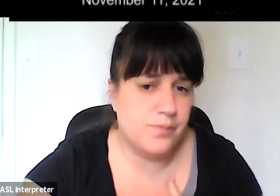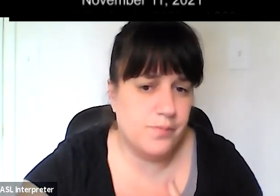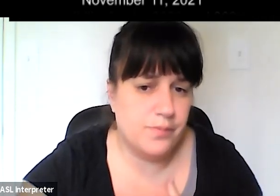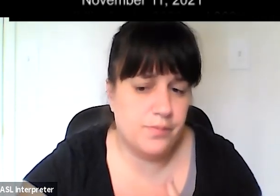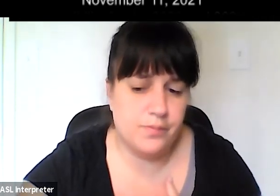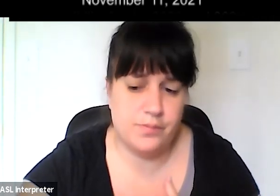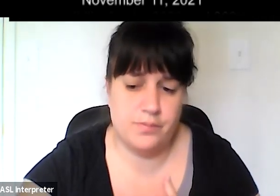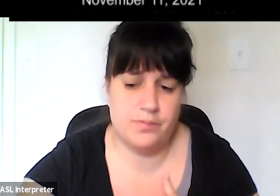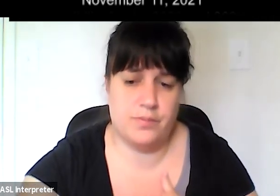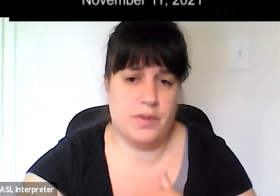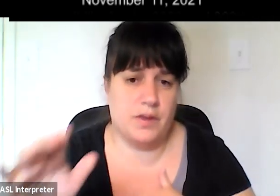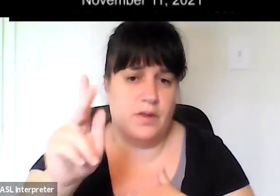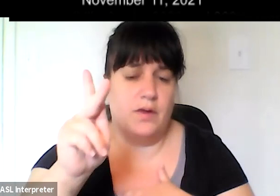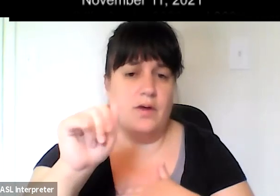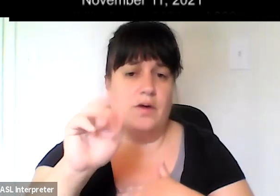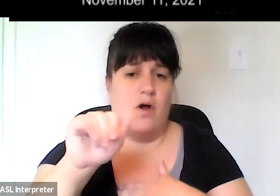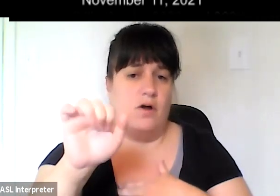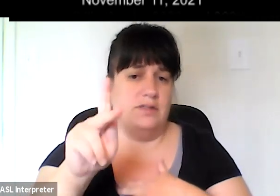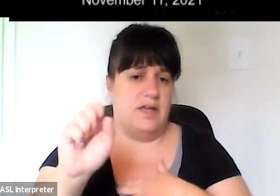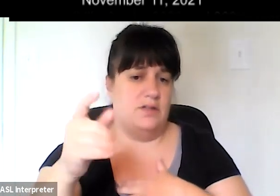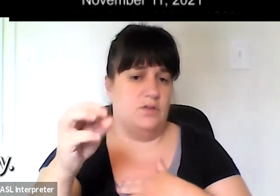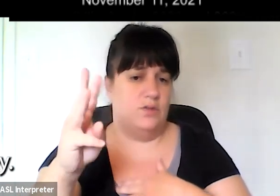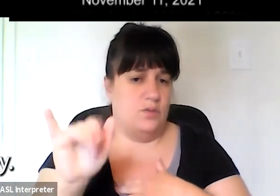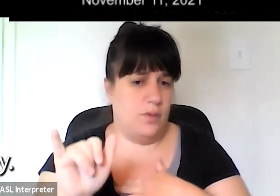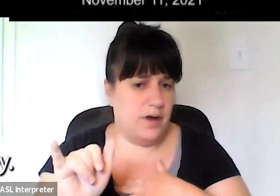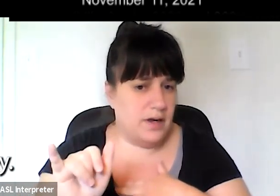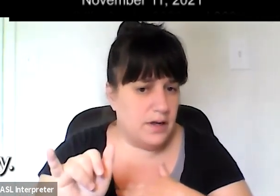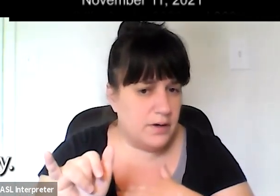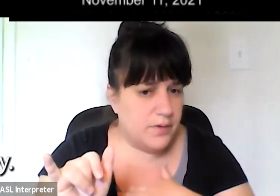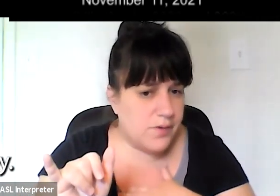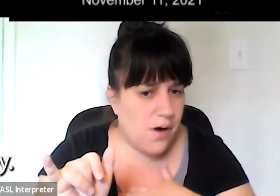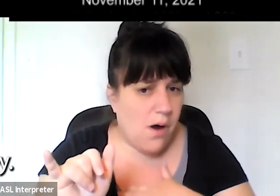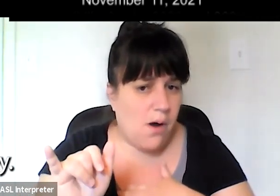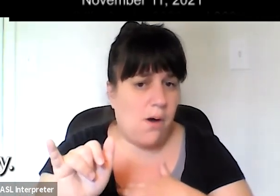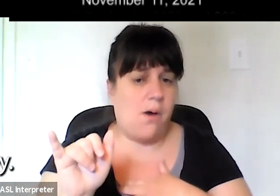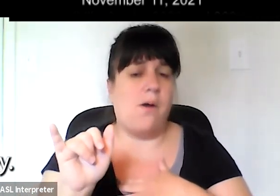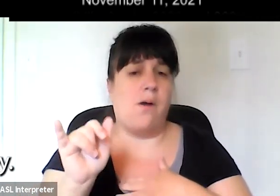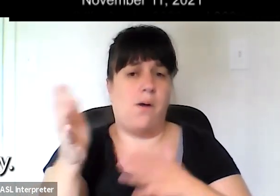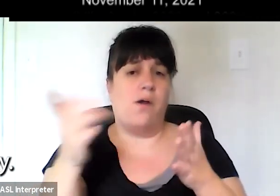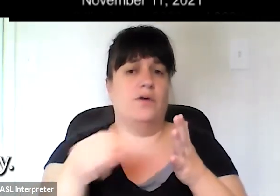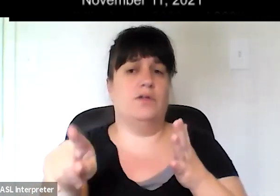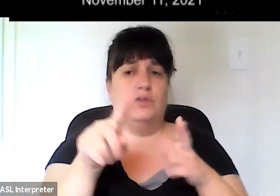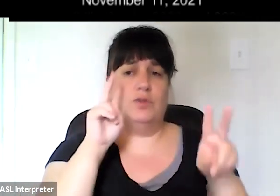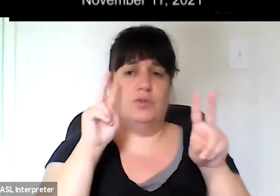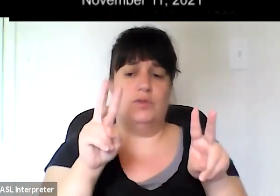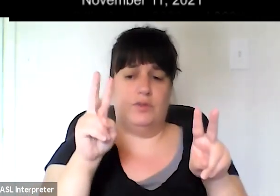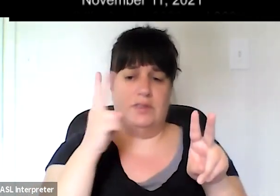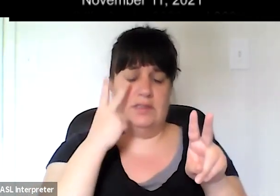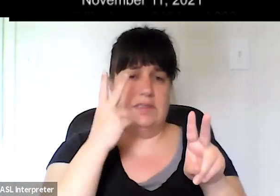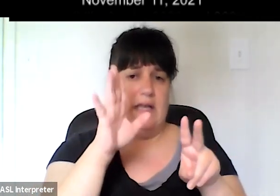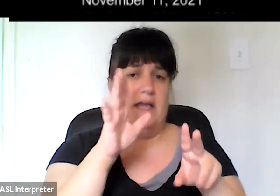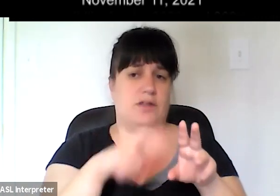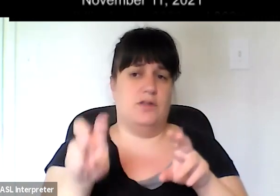iSTEM, and actually is a very inspirational person. I highly encourage you to look him up and see his journey.